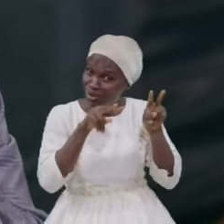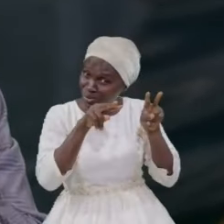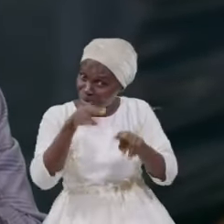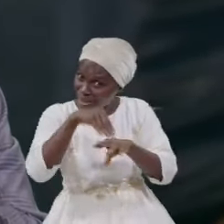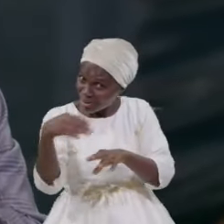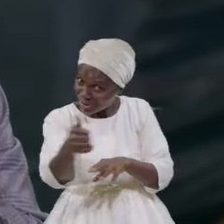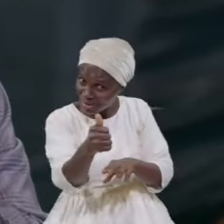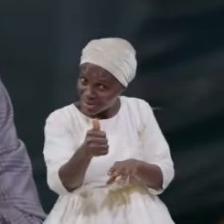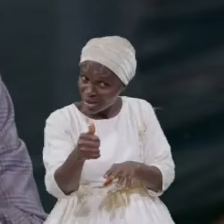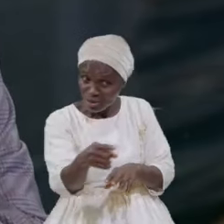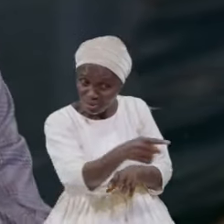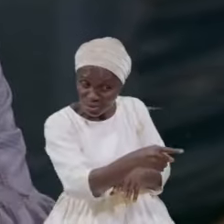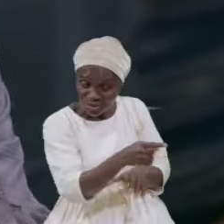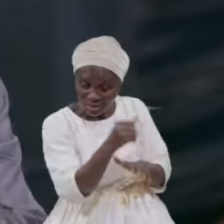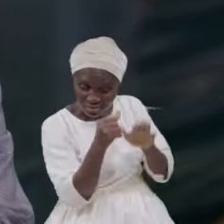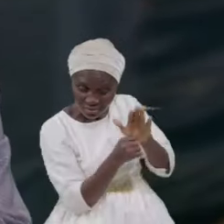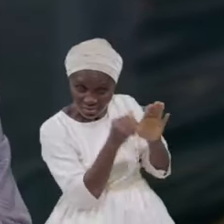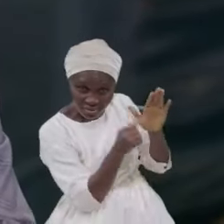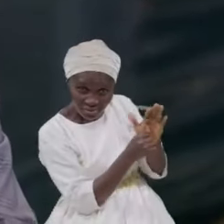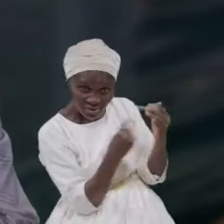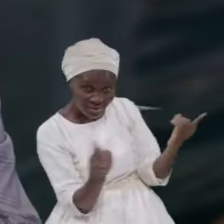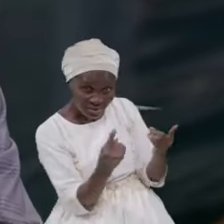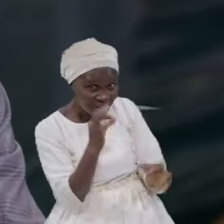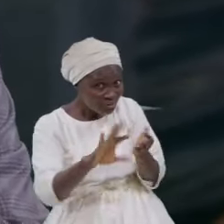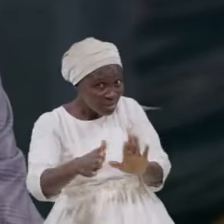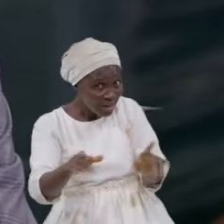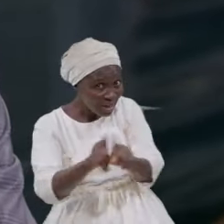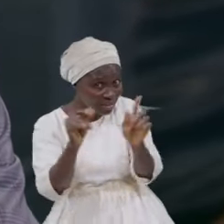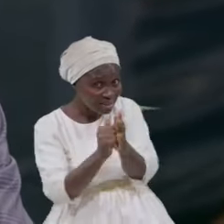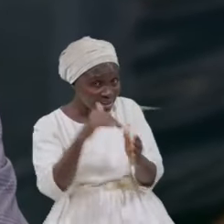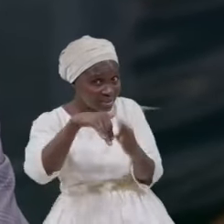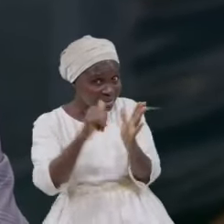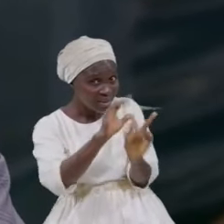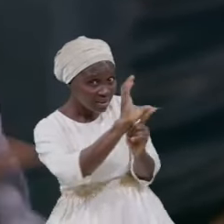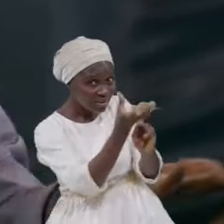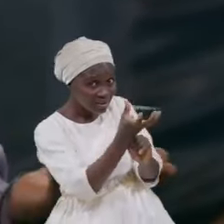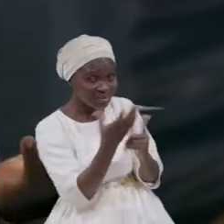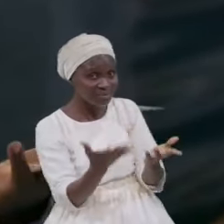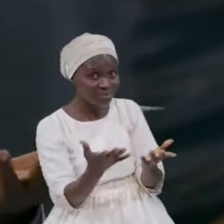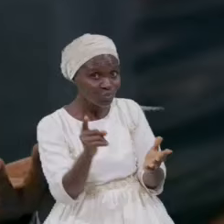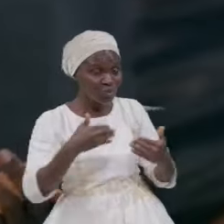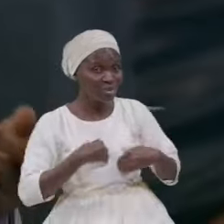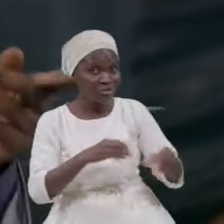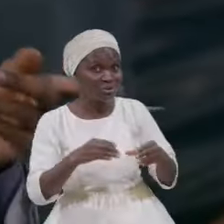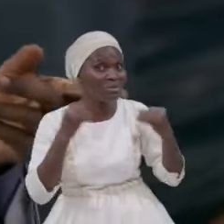have prophesied in your name, we have done many wonderful works in your name, and yet you are in